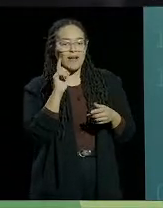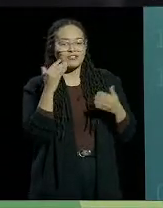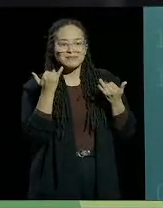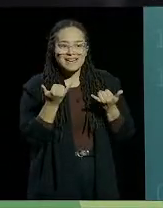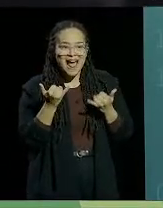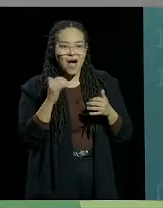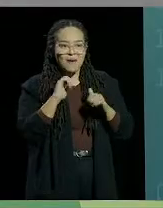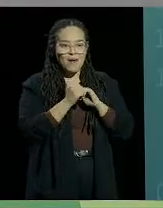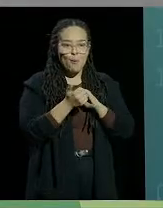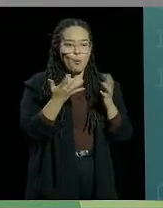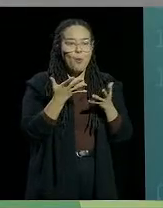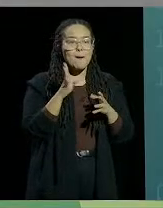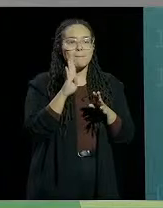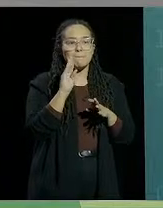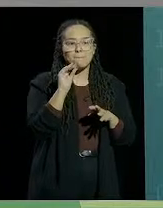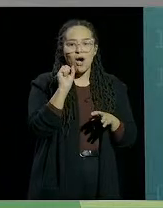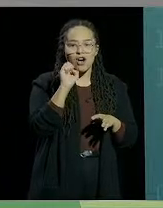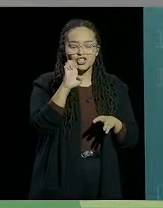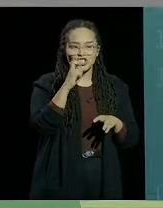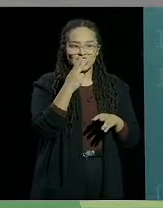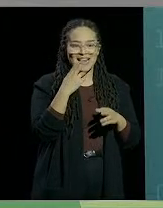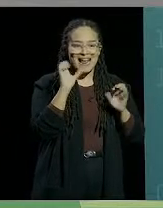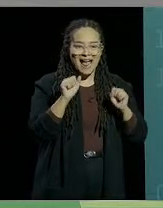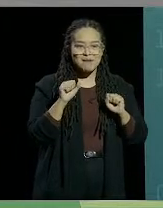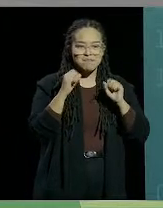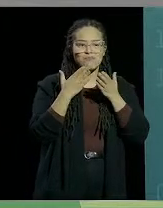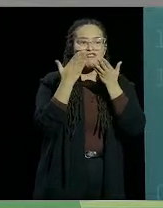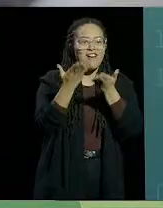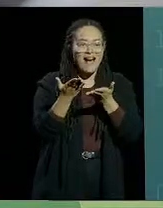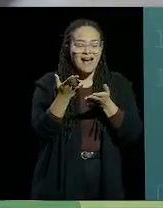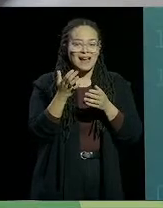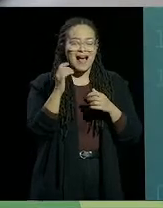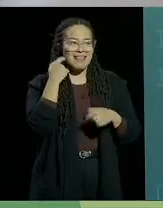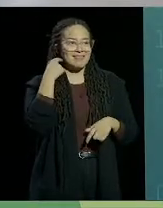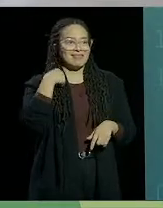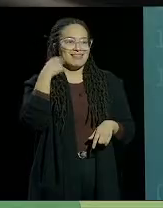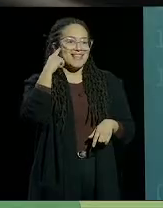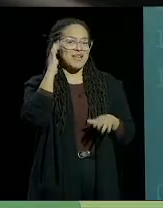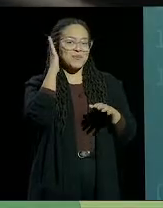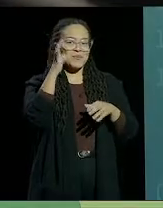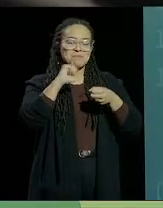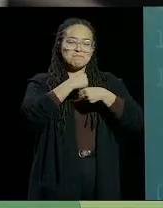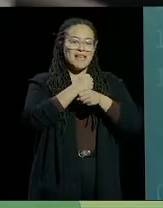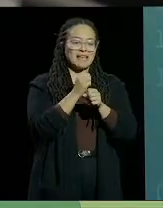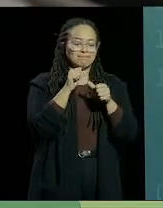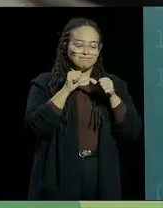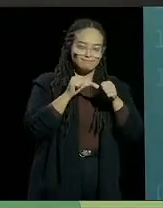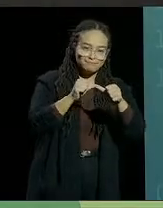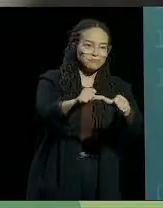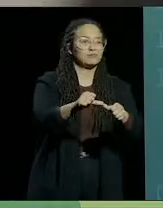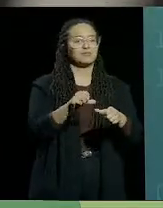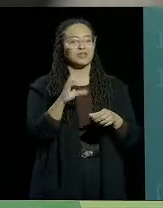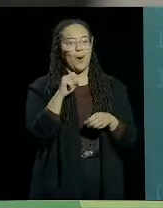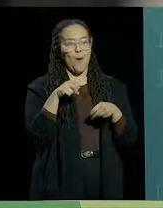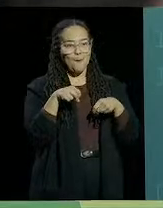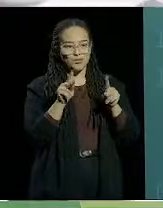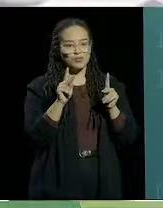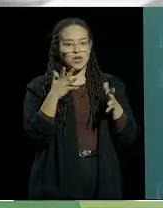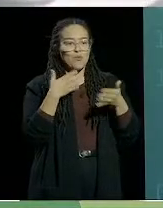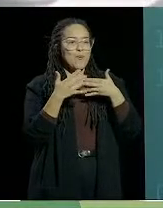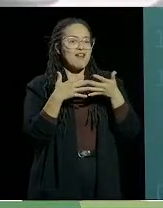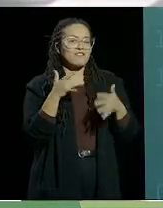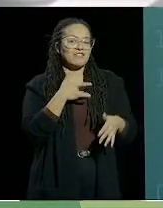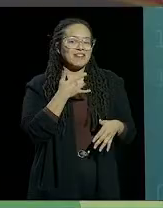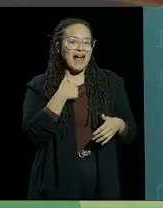able to provide for me, I feel like it's going to create almost endless opportunity. Really, whatever feeling I want can all be done